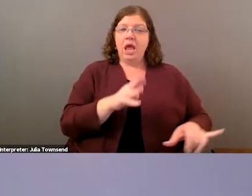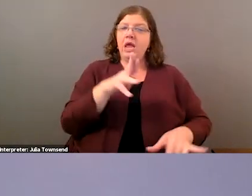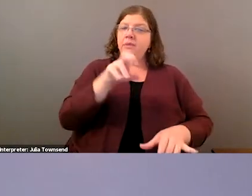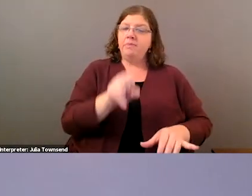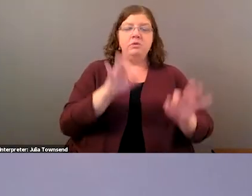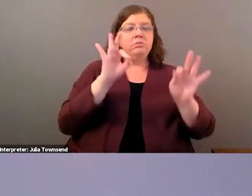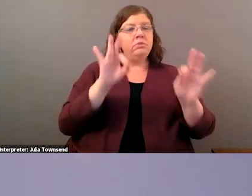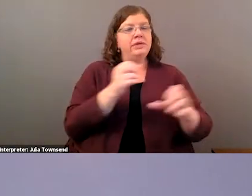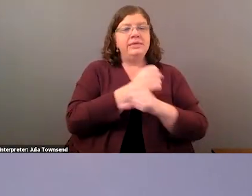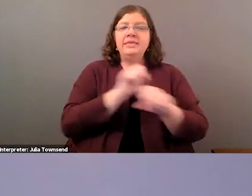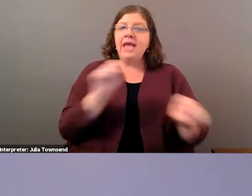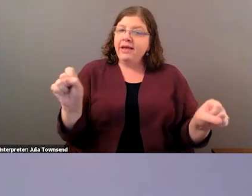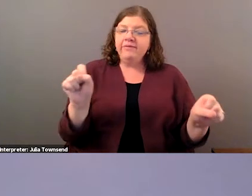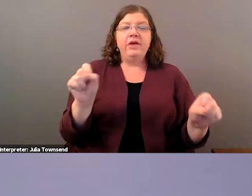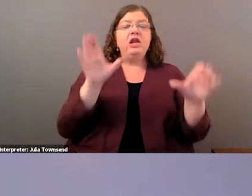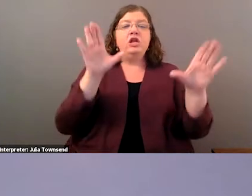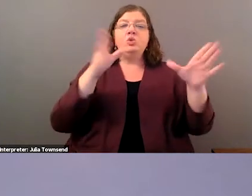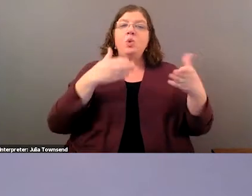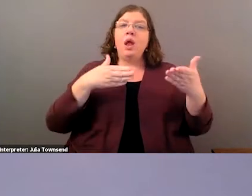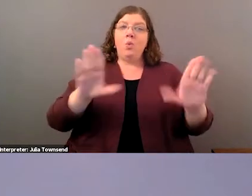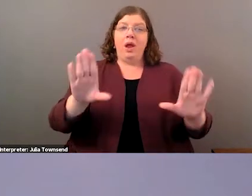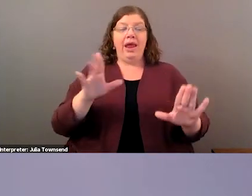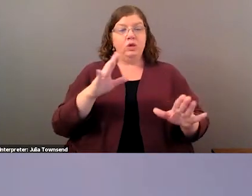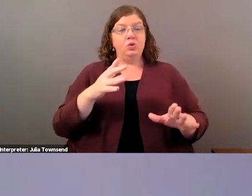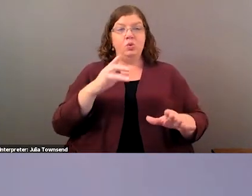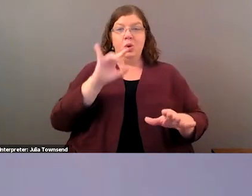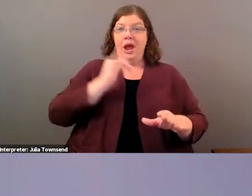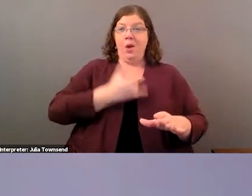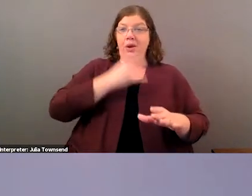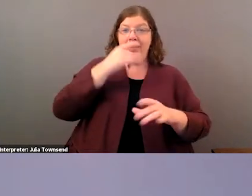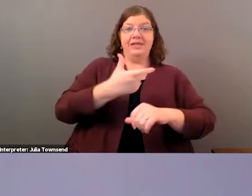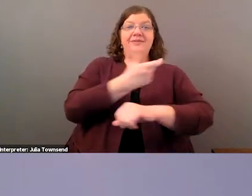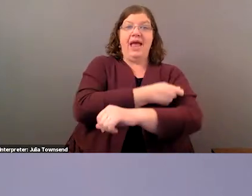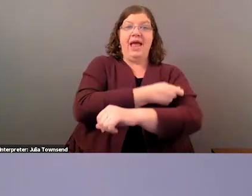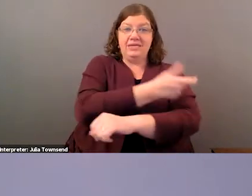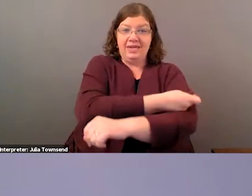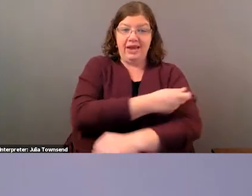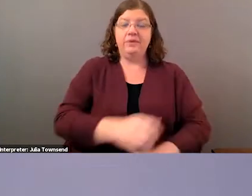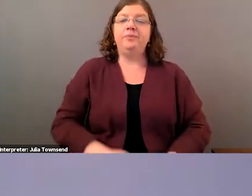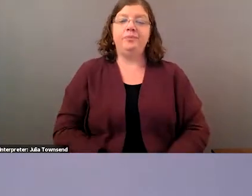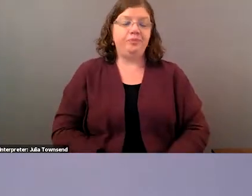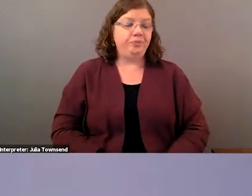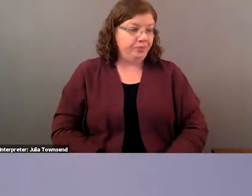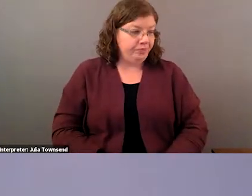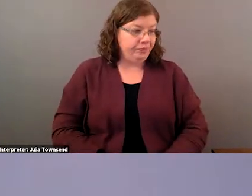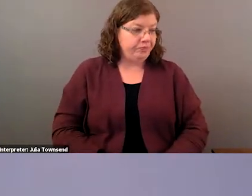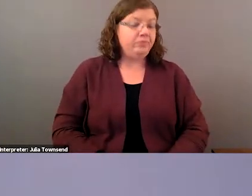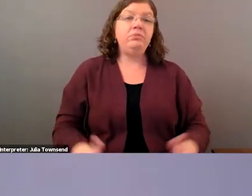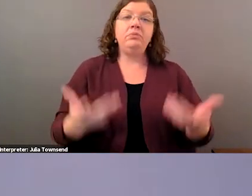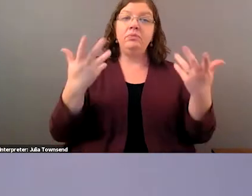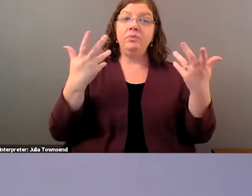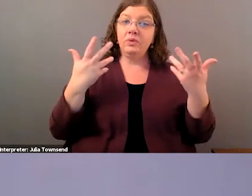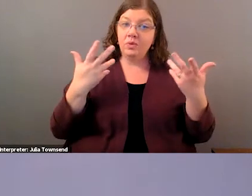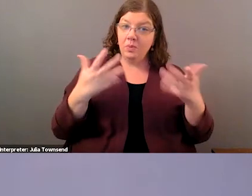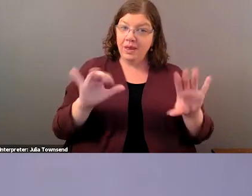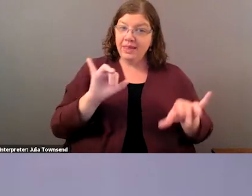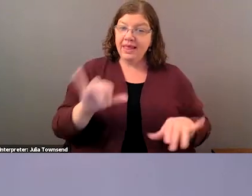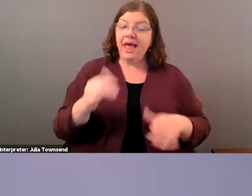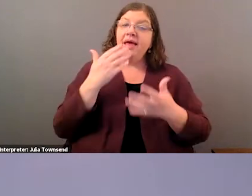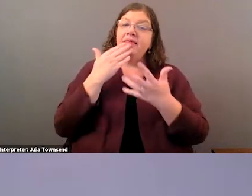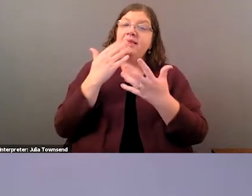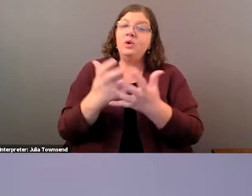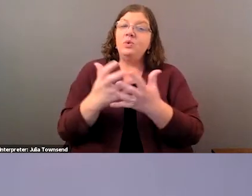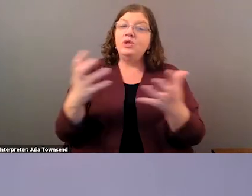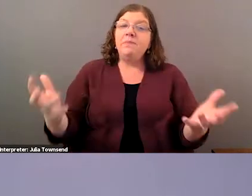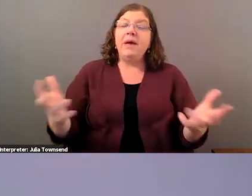really great way to get our kids vaccinated. So with that, thank you so much. And we